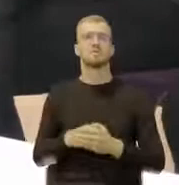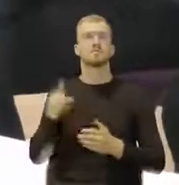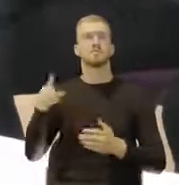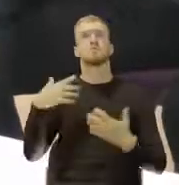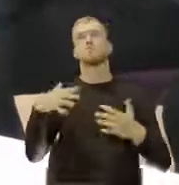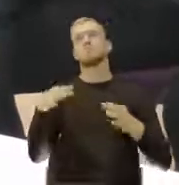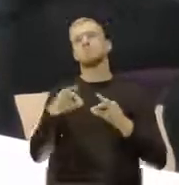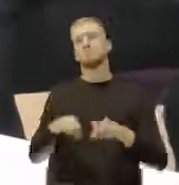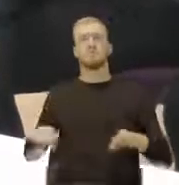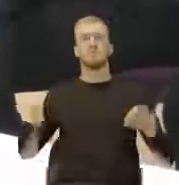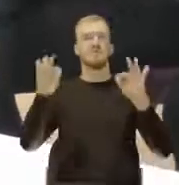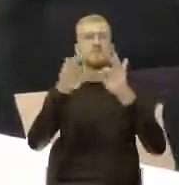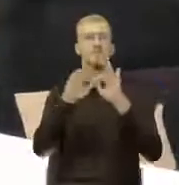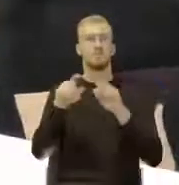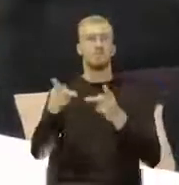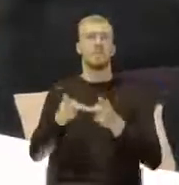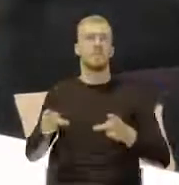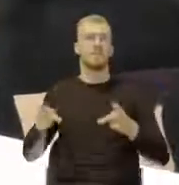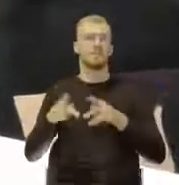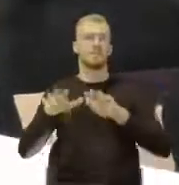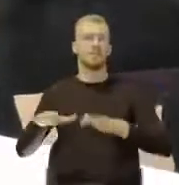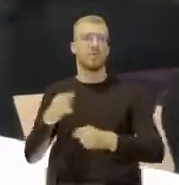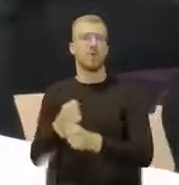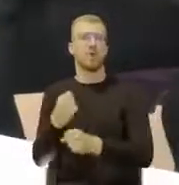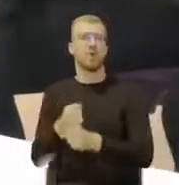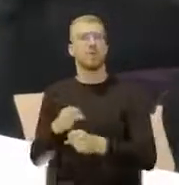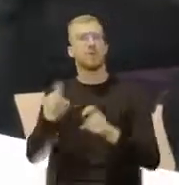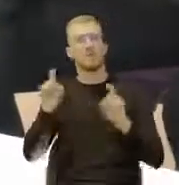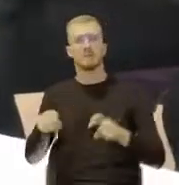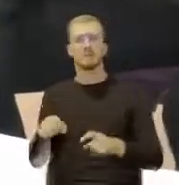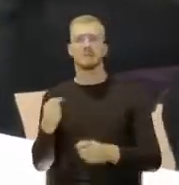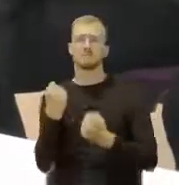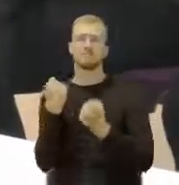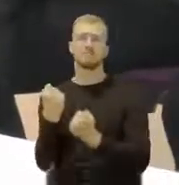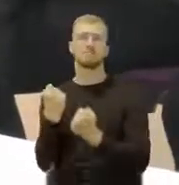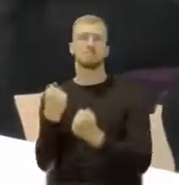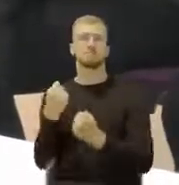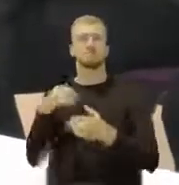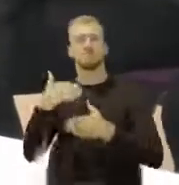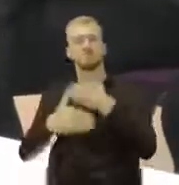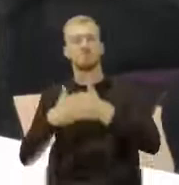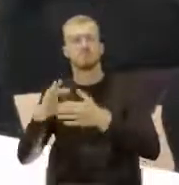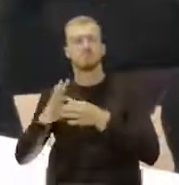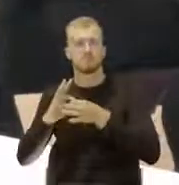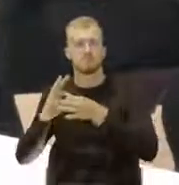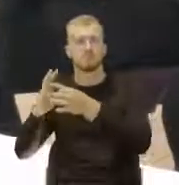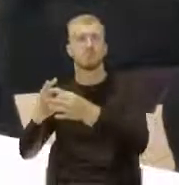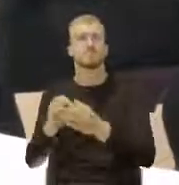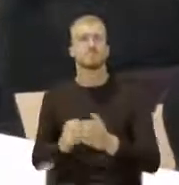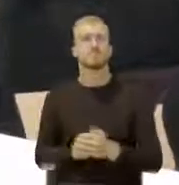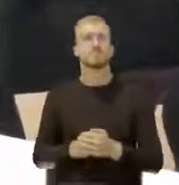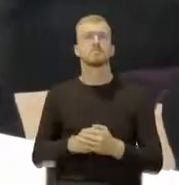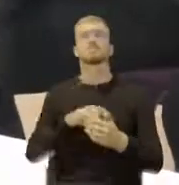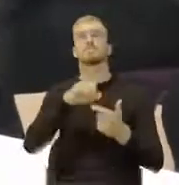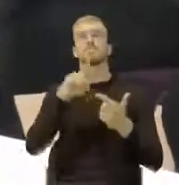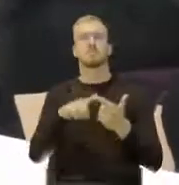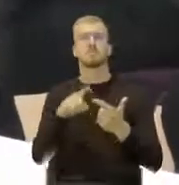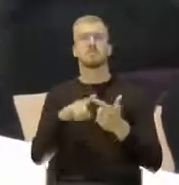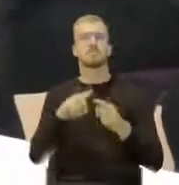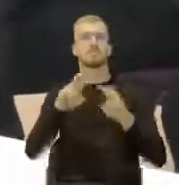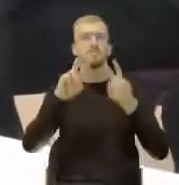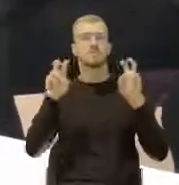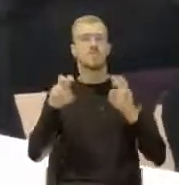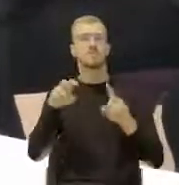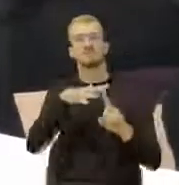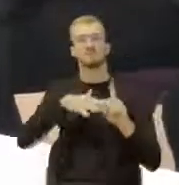we need to keep. Second dimension is the environmental dimension. Transport, and you all know, represent 25% to 30% of